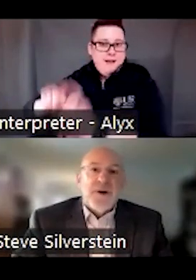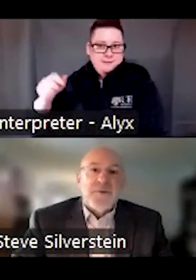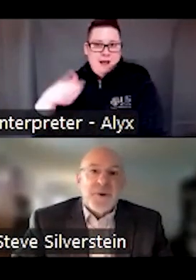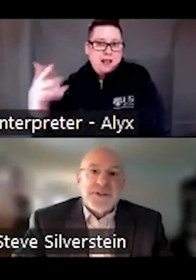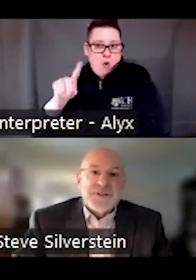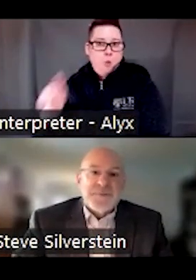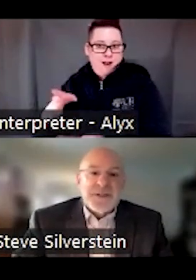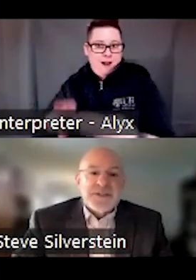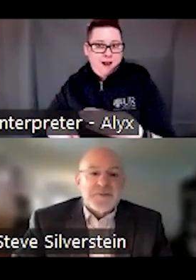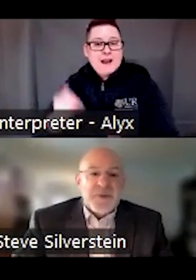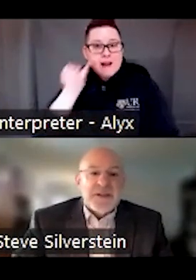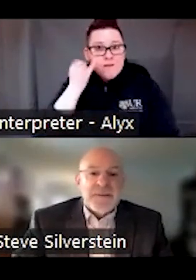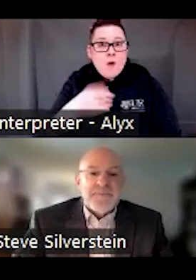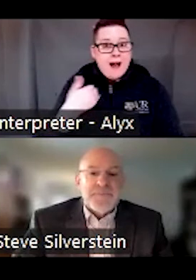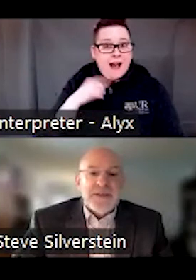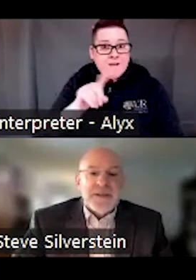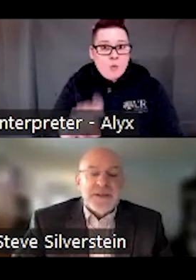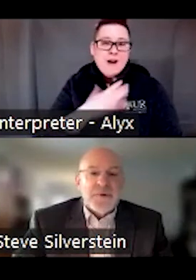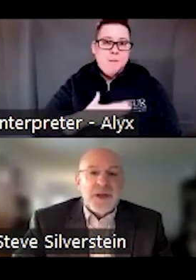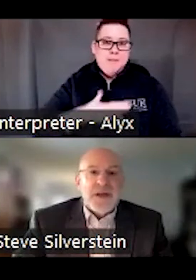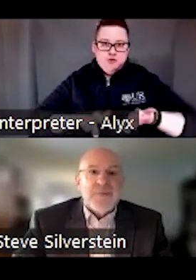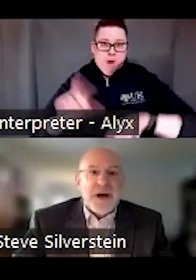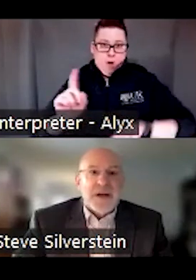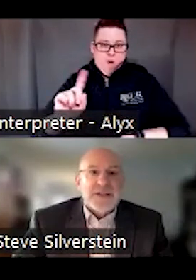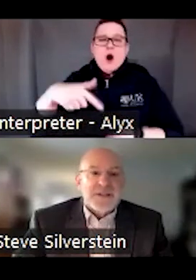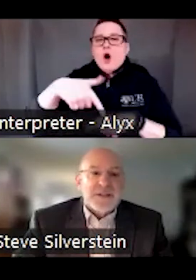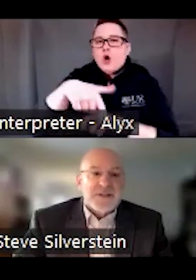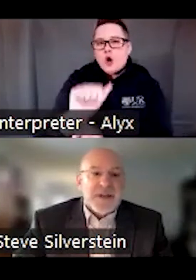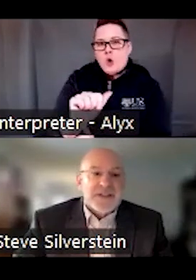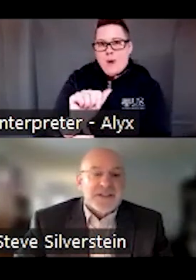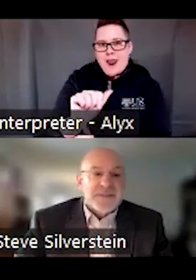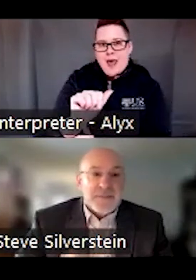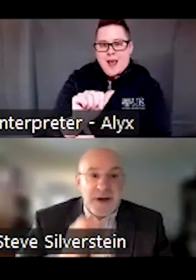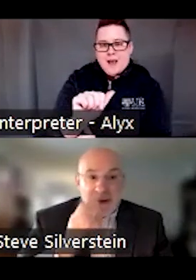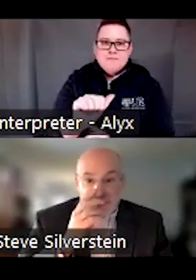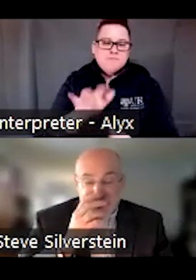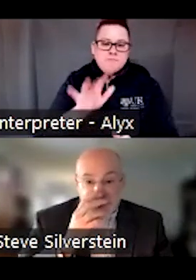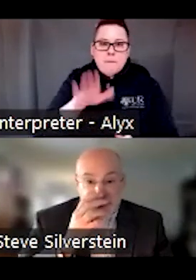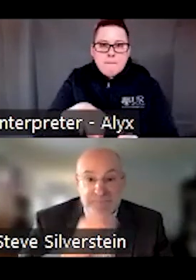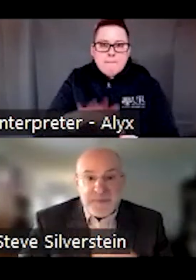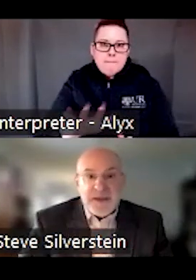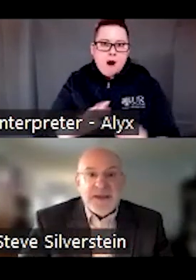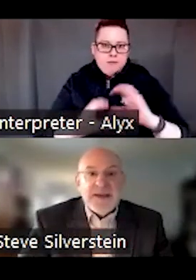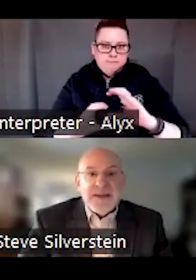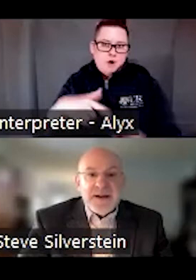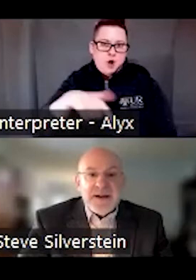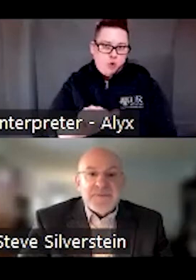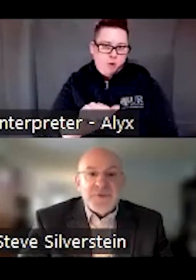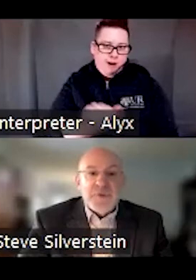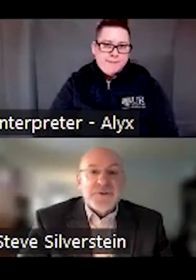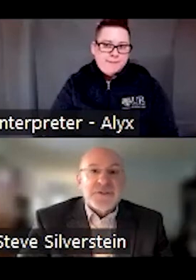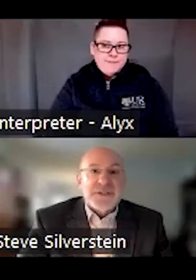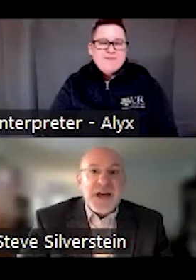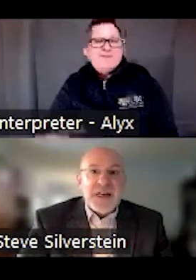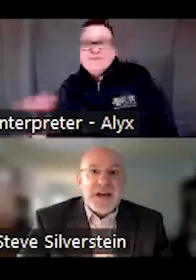If you have questions, please write them in the Q&A box that you can access from the bottom of your screen.